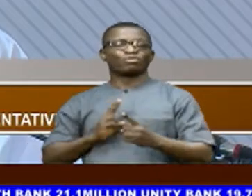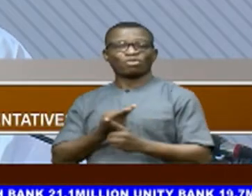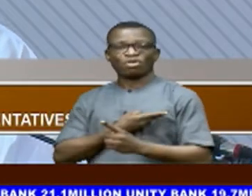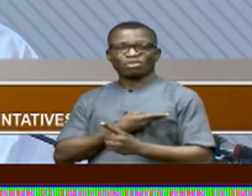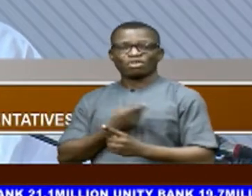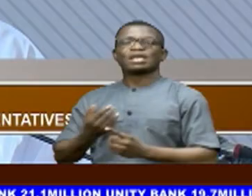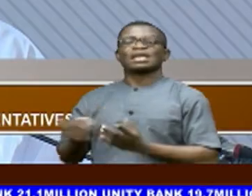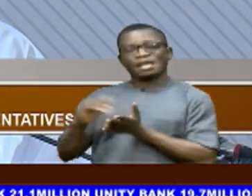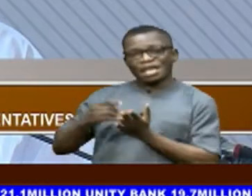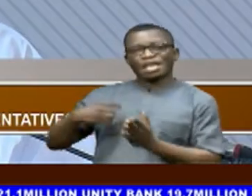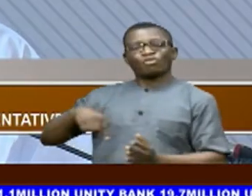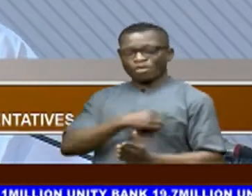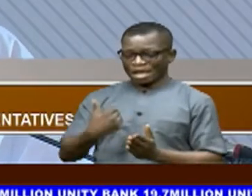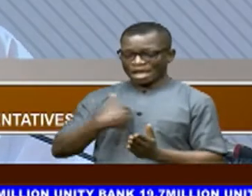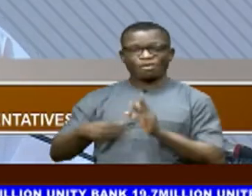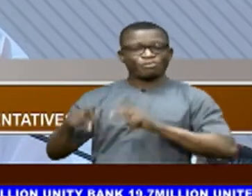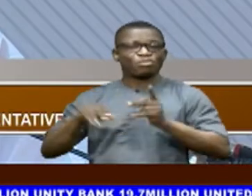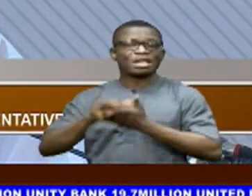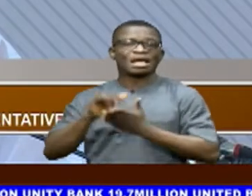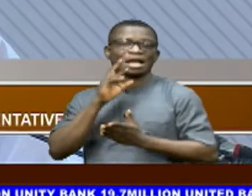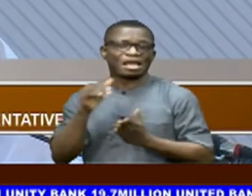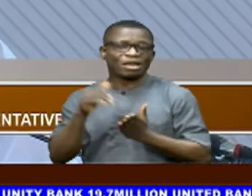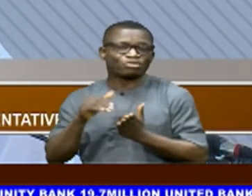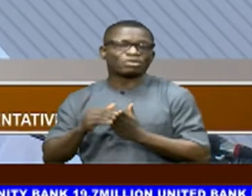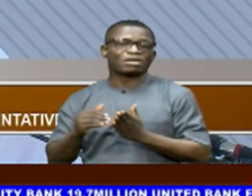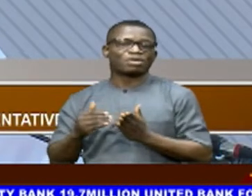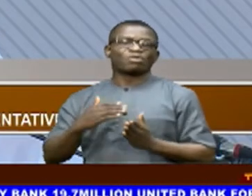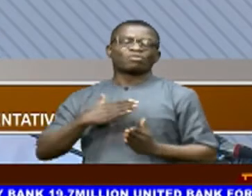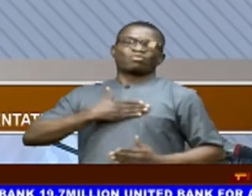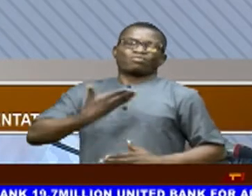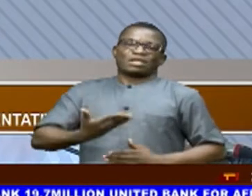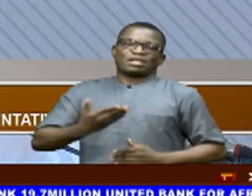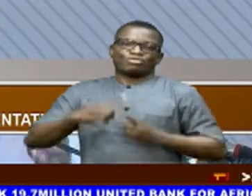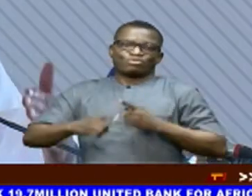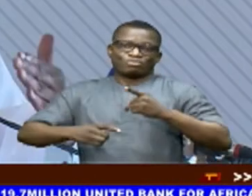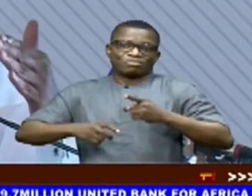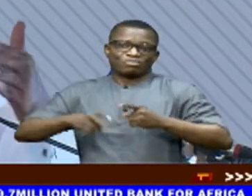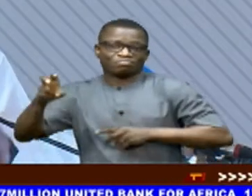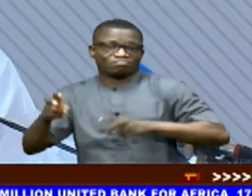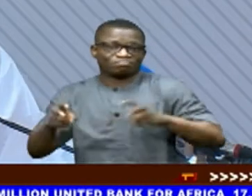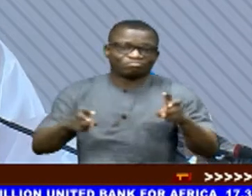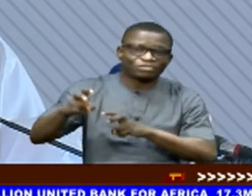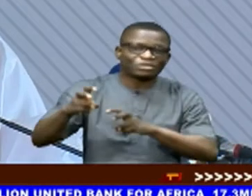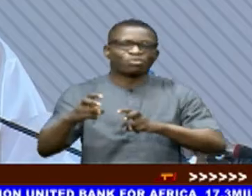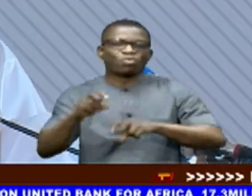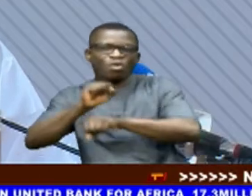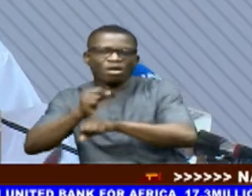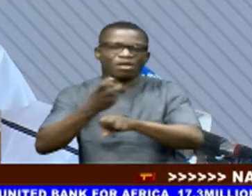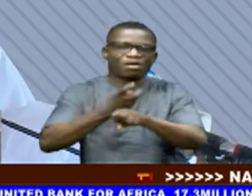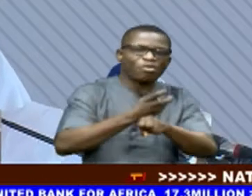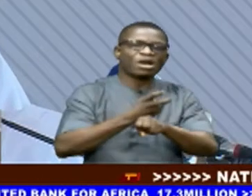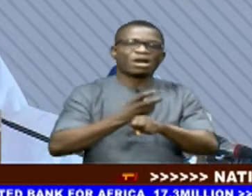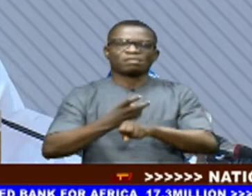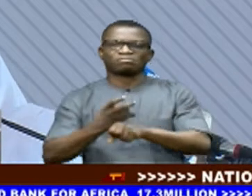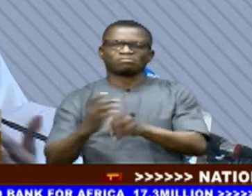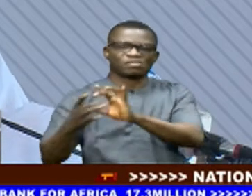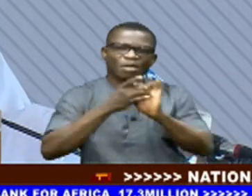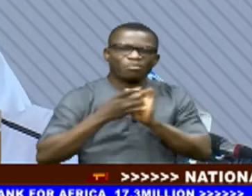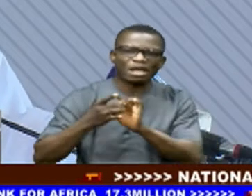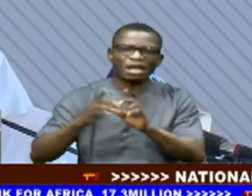are people as well who are willing to also go to that side for us to harmonize, to partner,